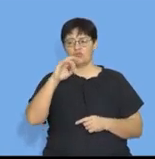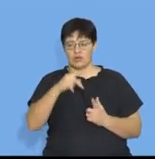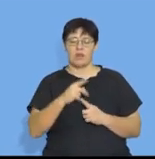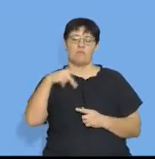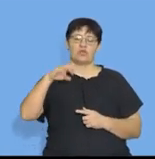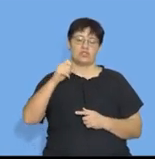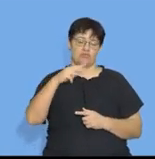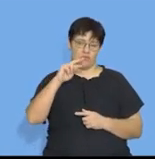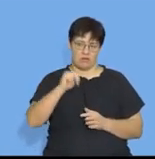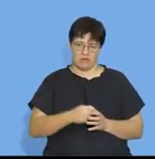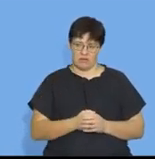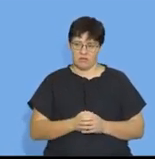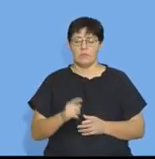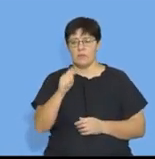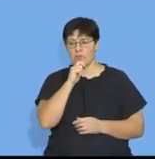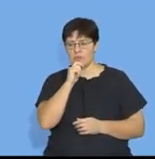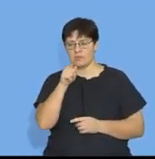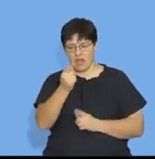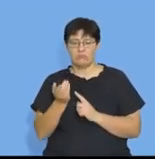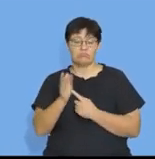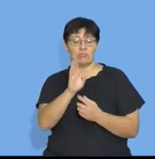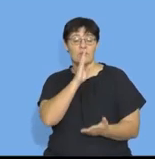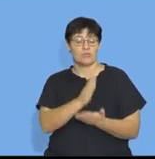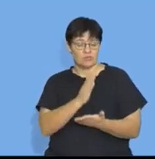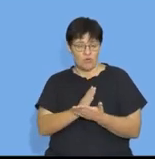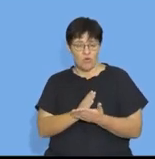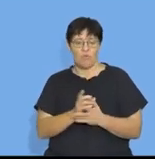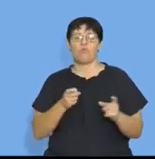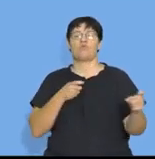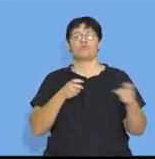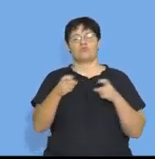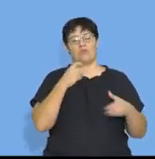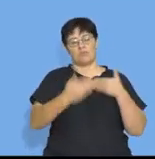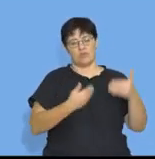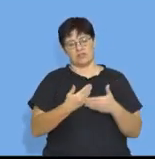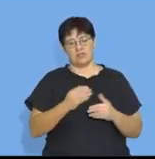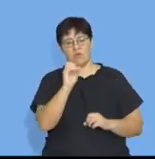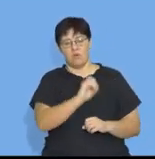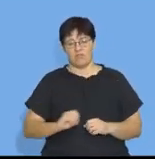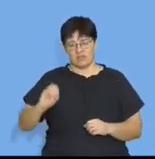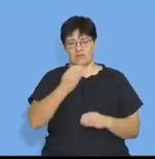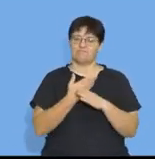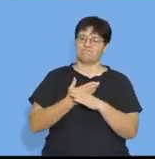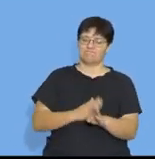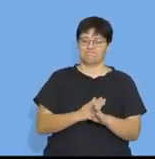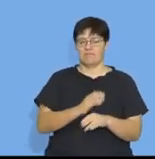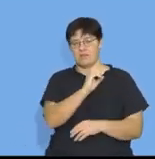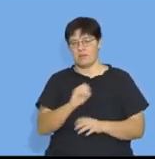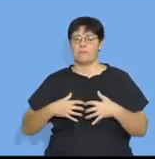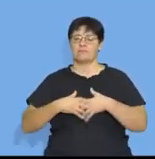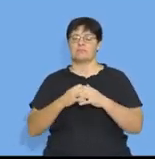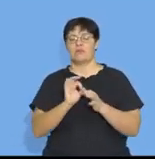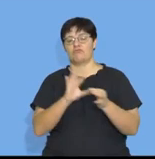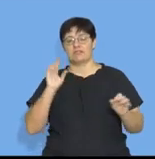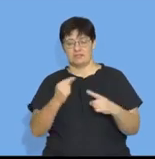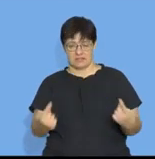of estrogen and progesterone and are used to ensure that we can control the process of ovulation and prevent